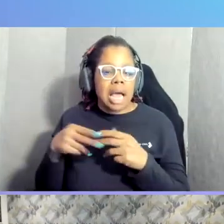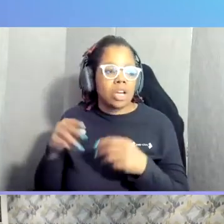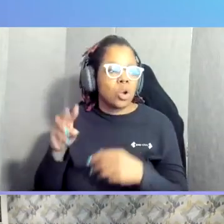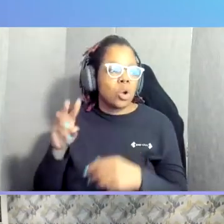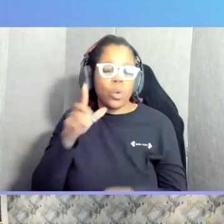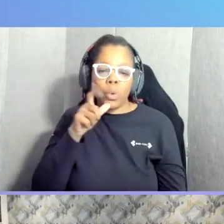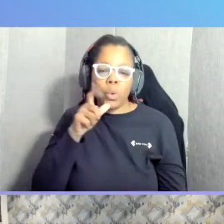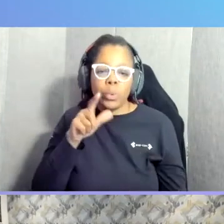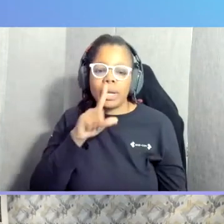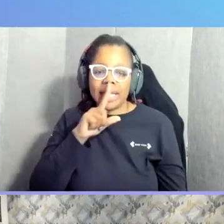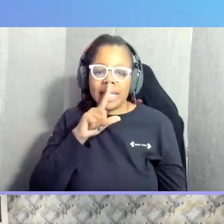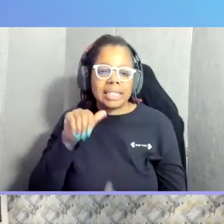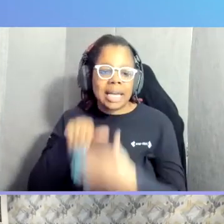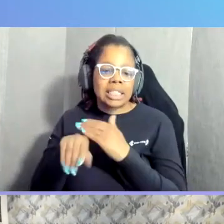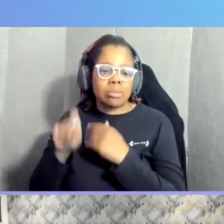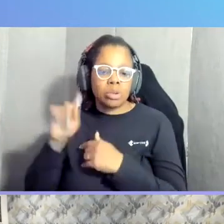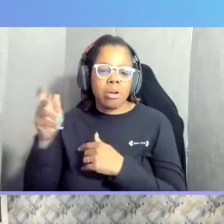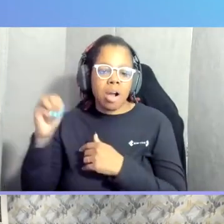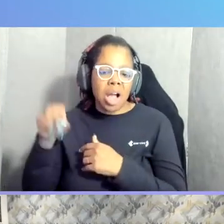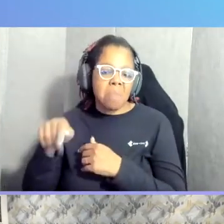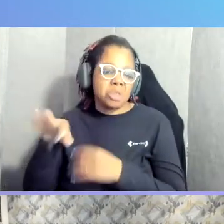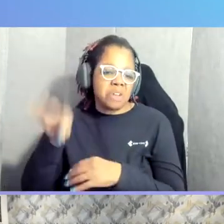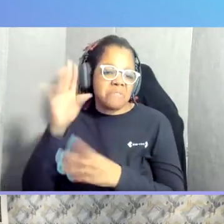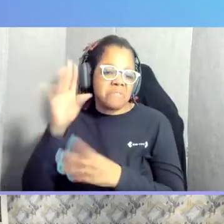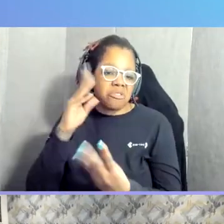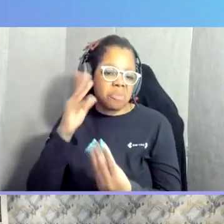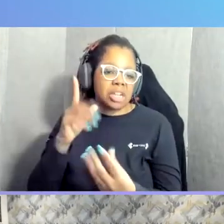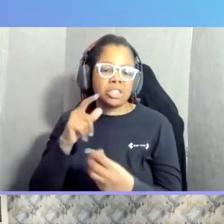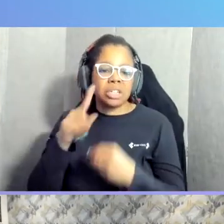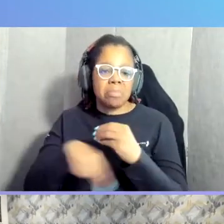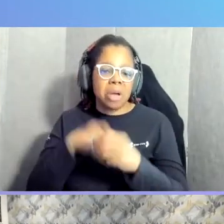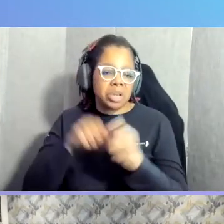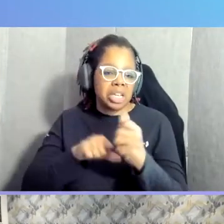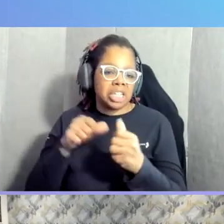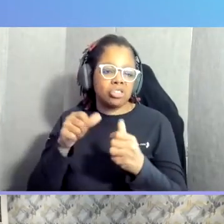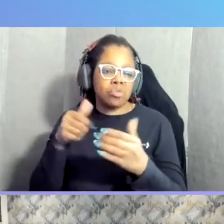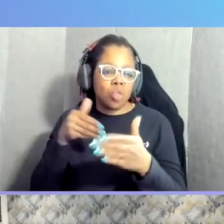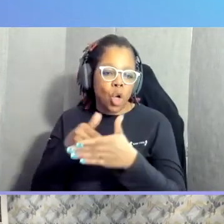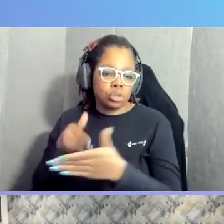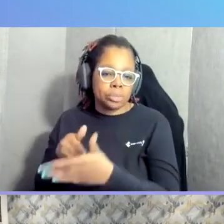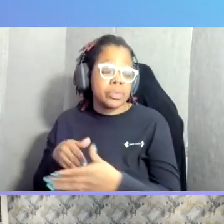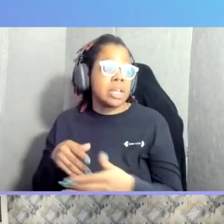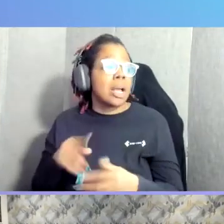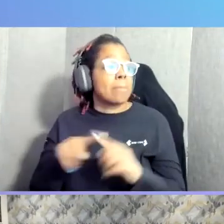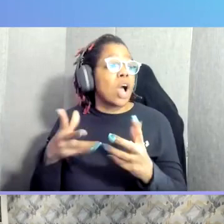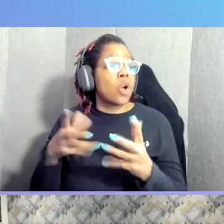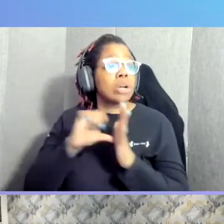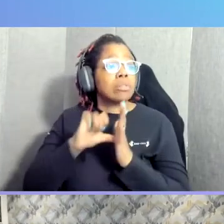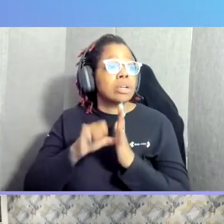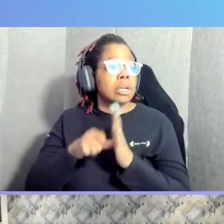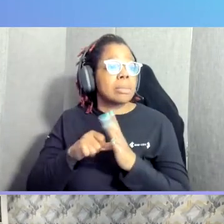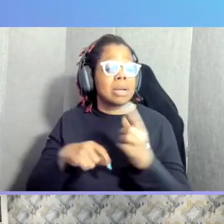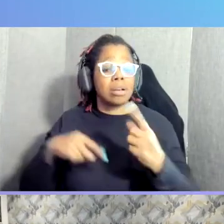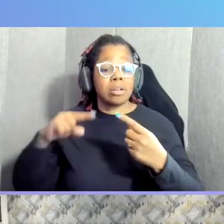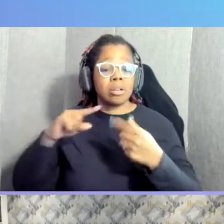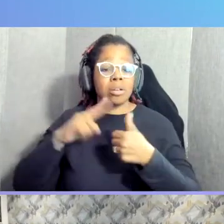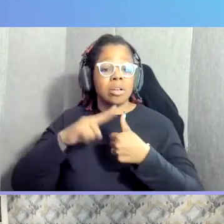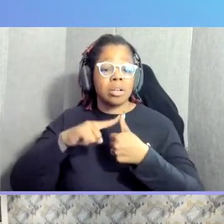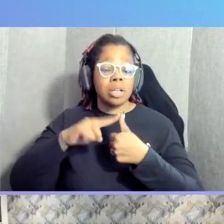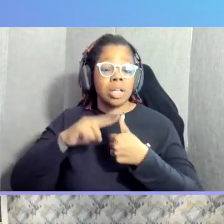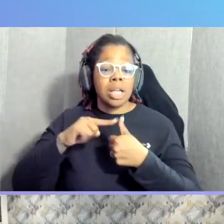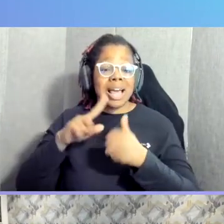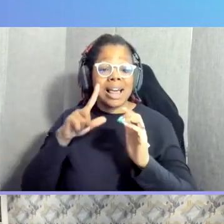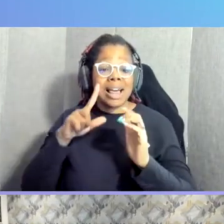that you can go and find information about each one of the lawsuits. But I wanted to highlight the Target example